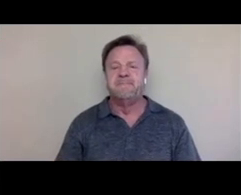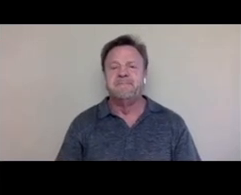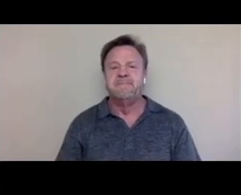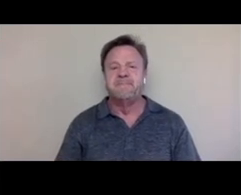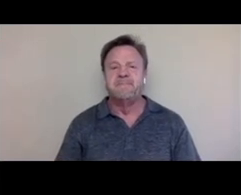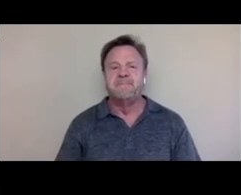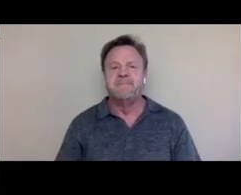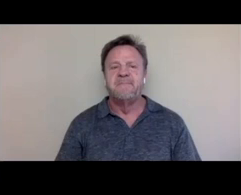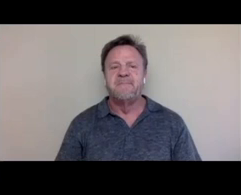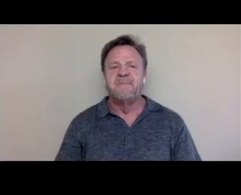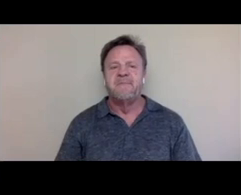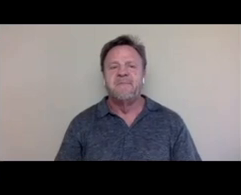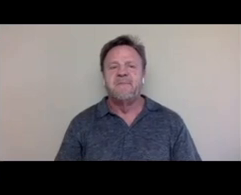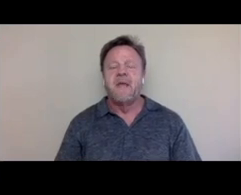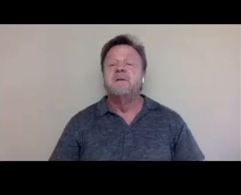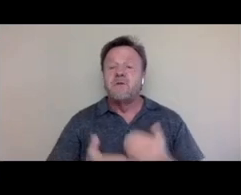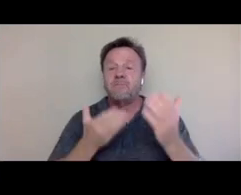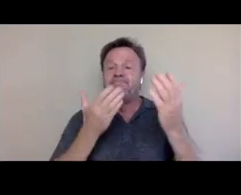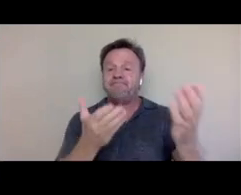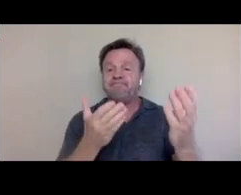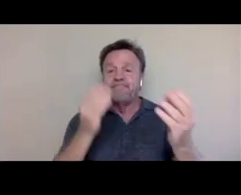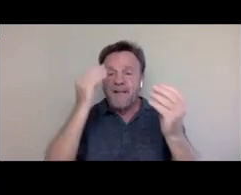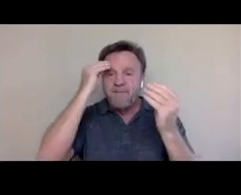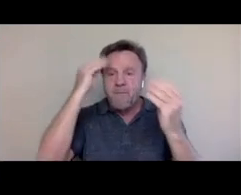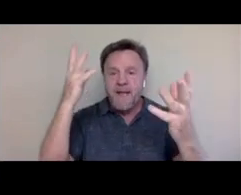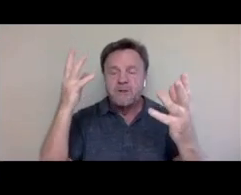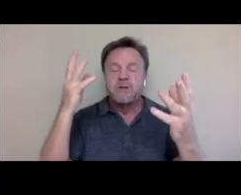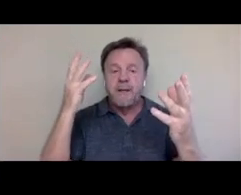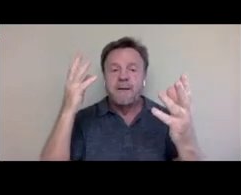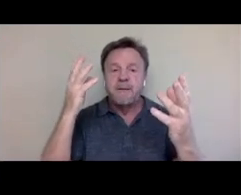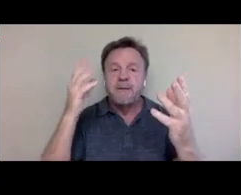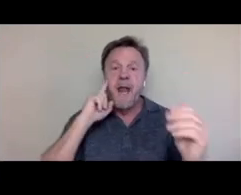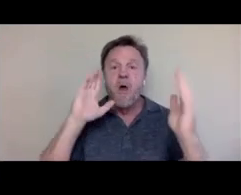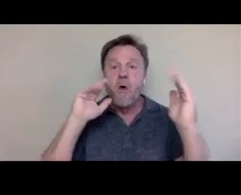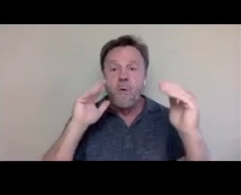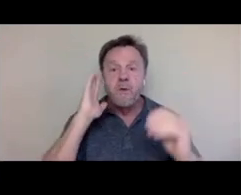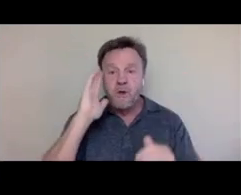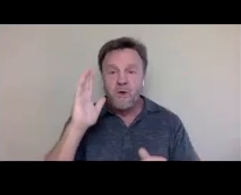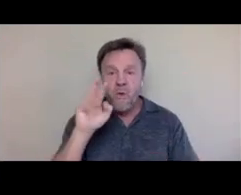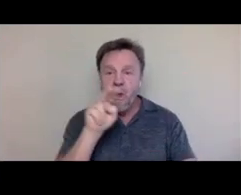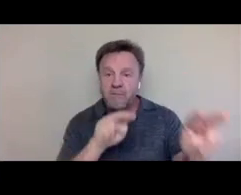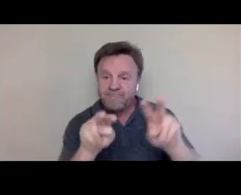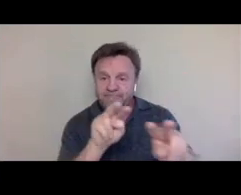So here is the information that I hope you'll take to mind.